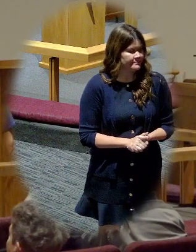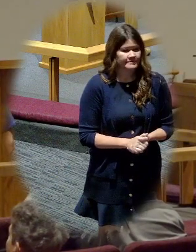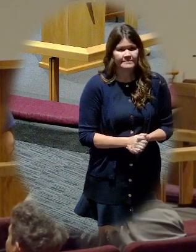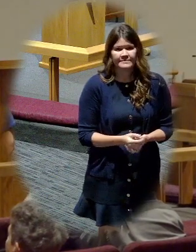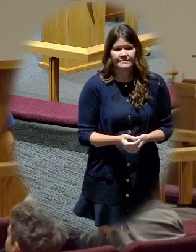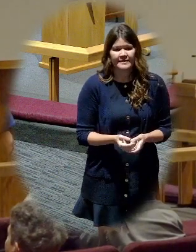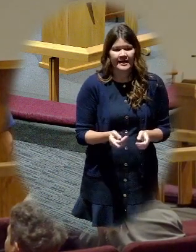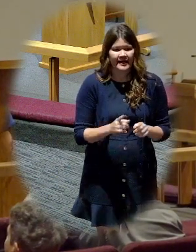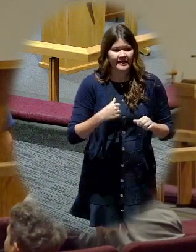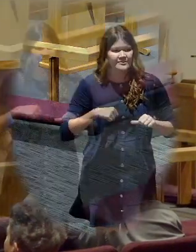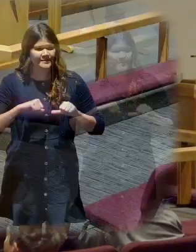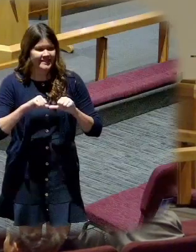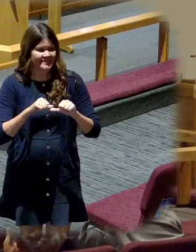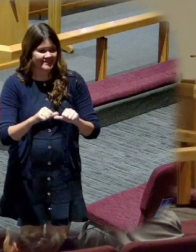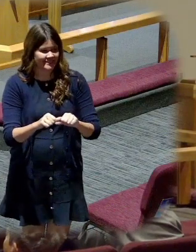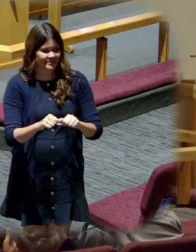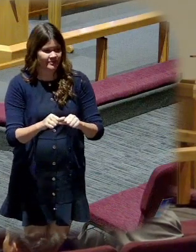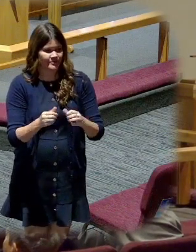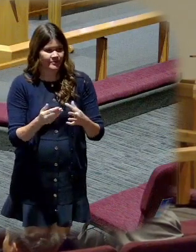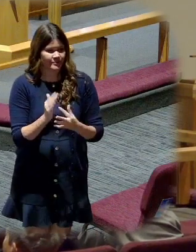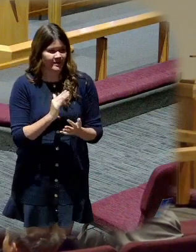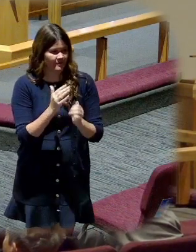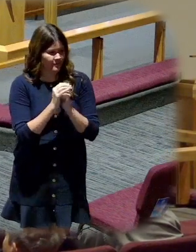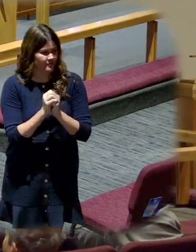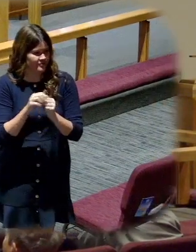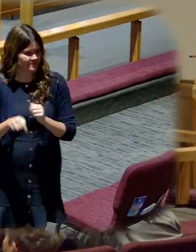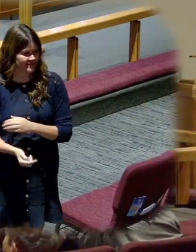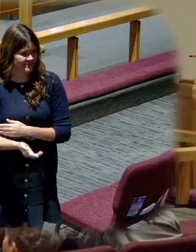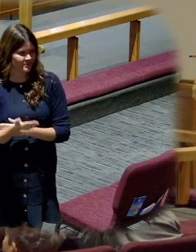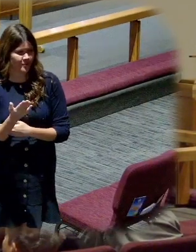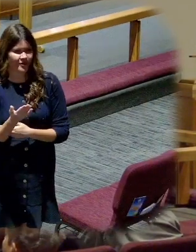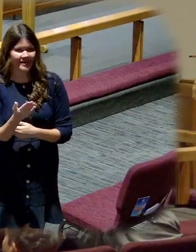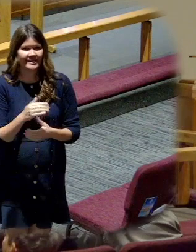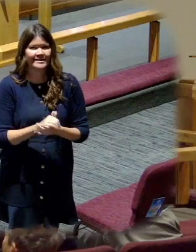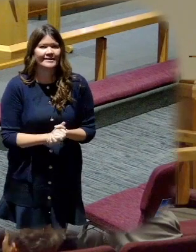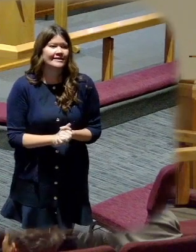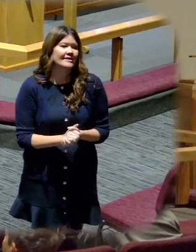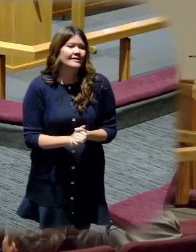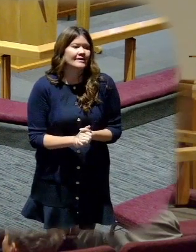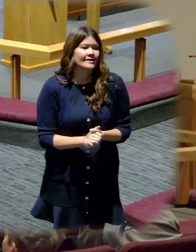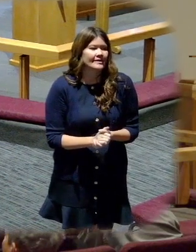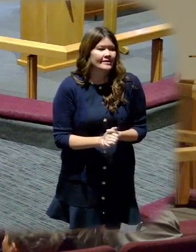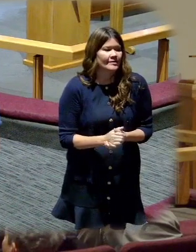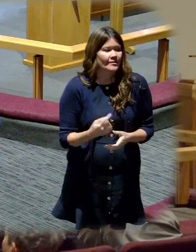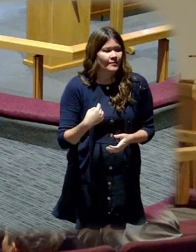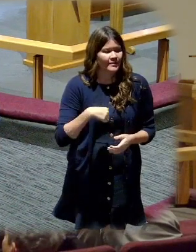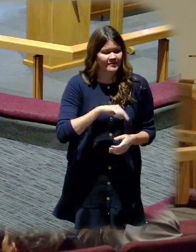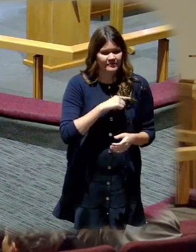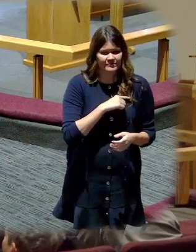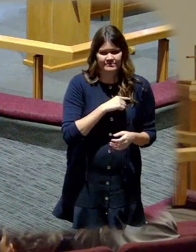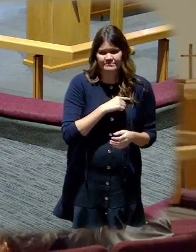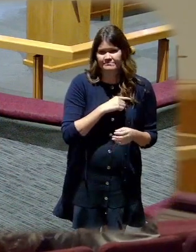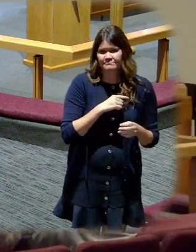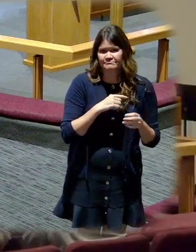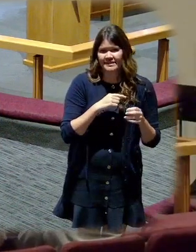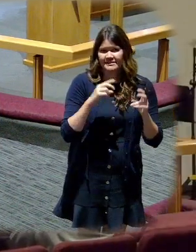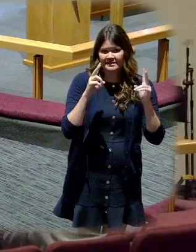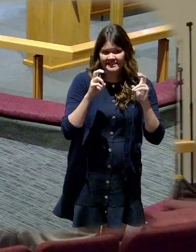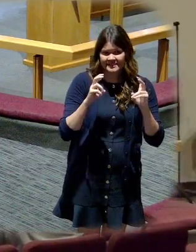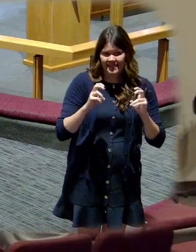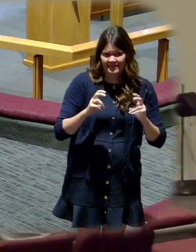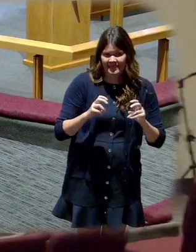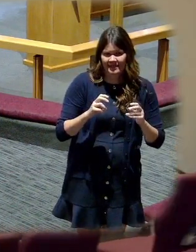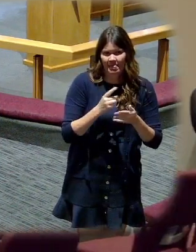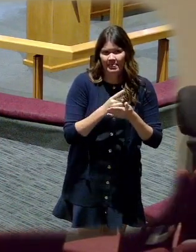As we continue in our worship this morning, we've been taking a look. Last week